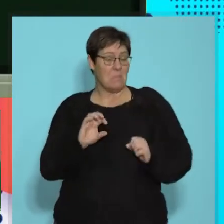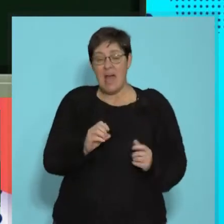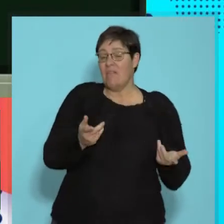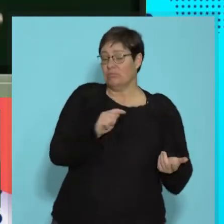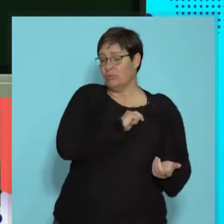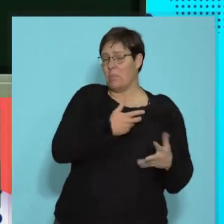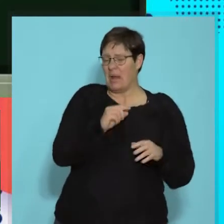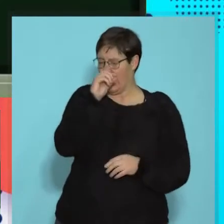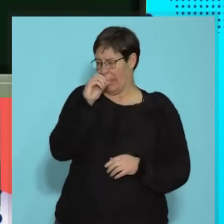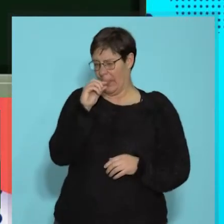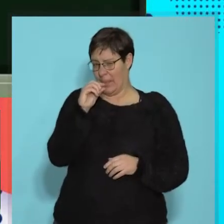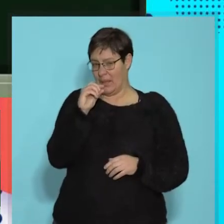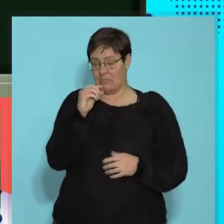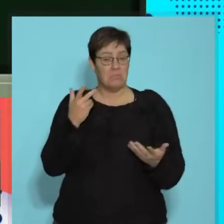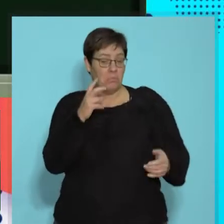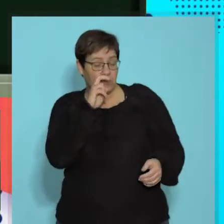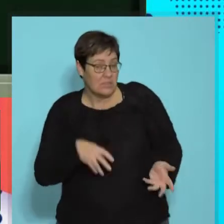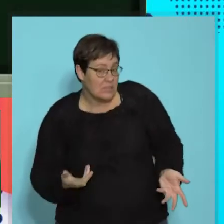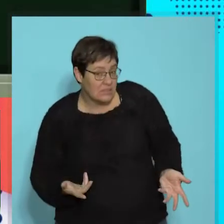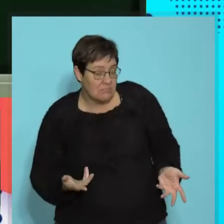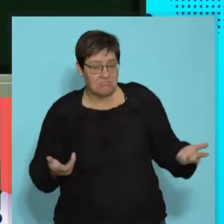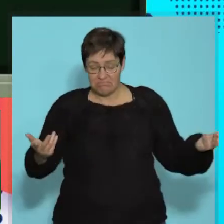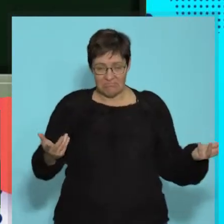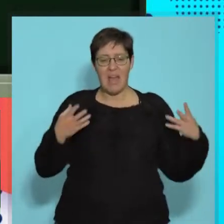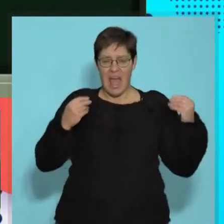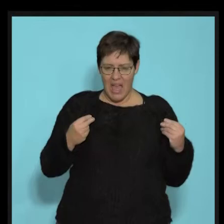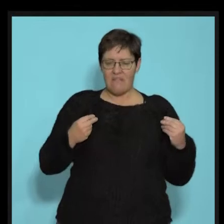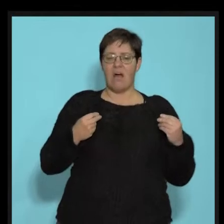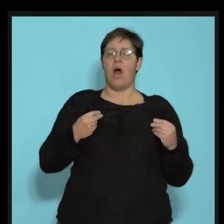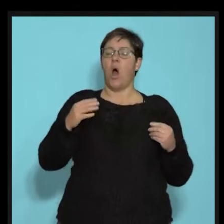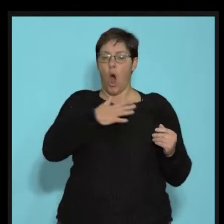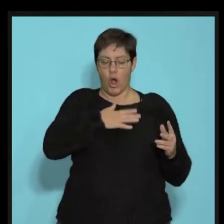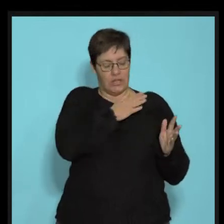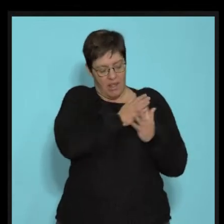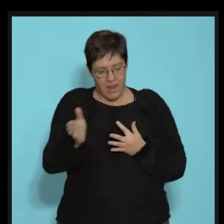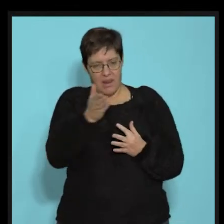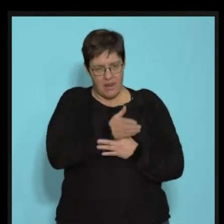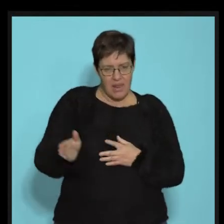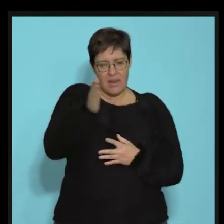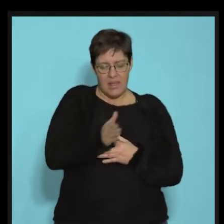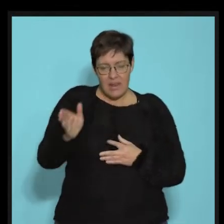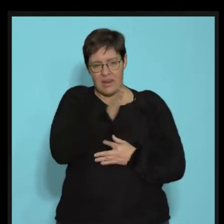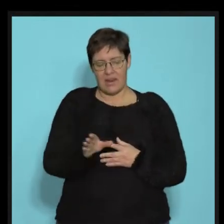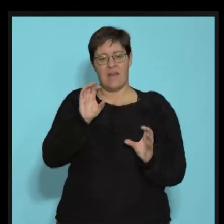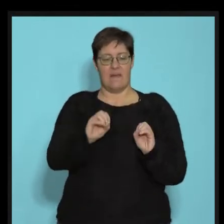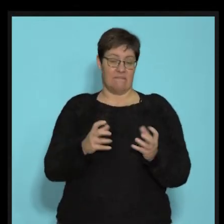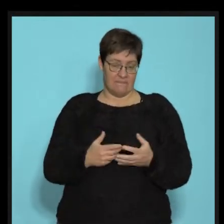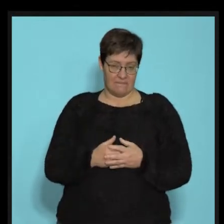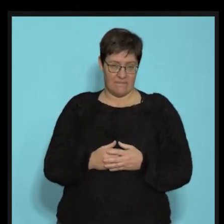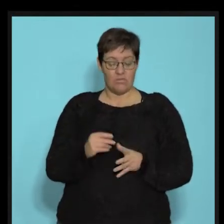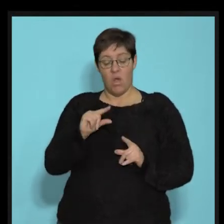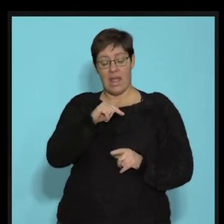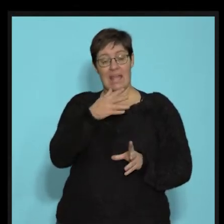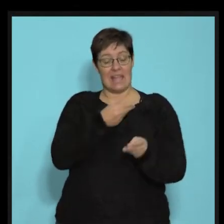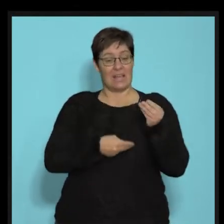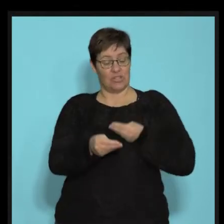small. Does it really need it? It's constantly got this oxygen coming in. So we're going to find that in gaseous exchange,